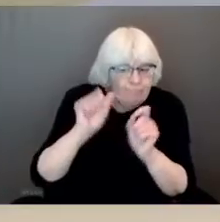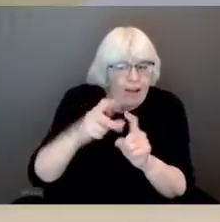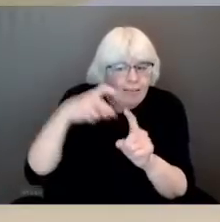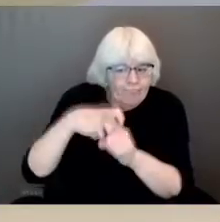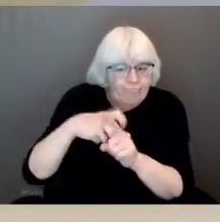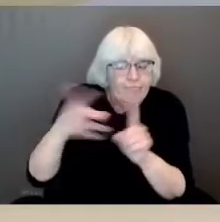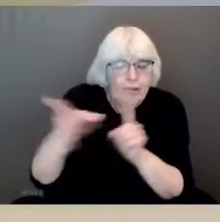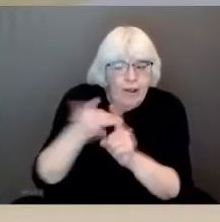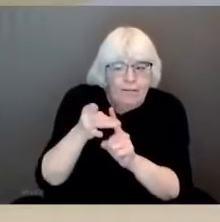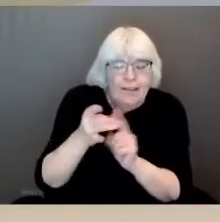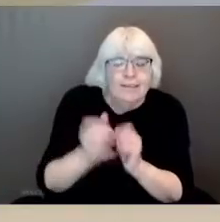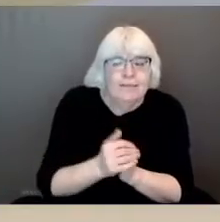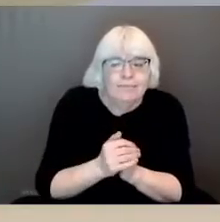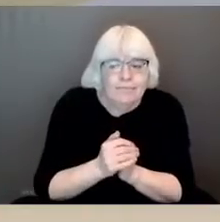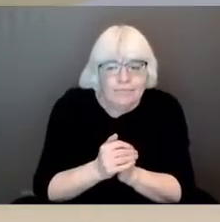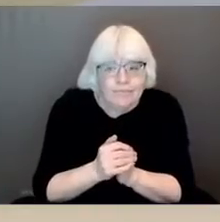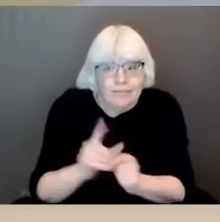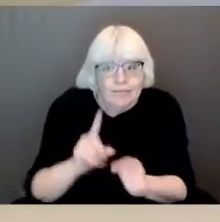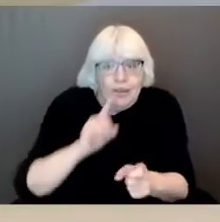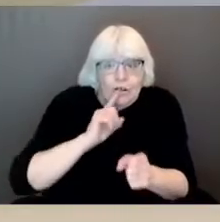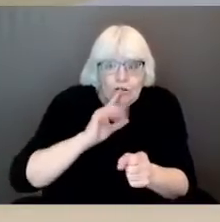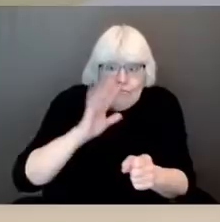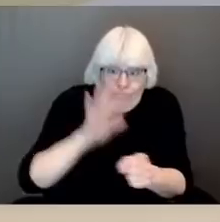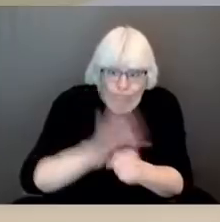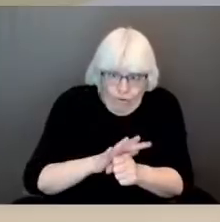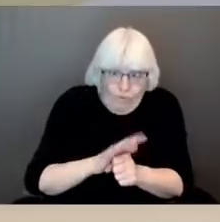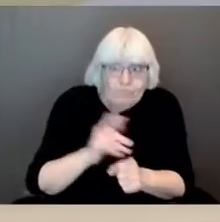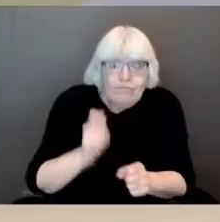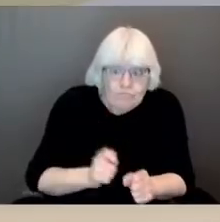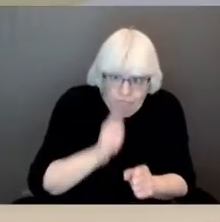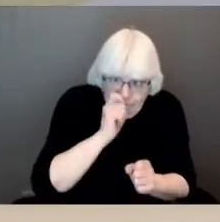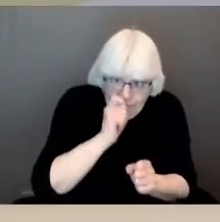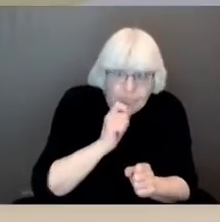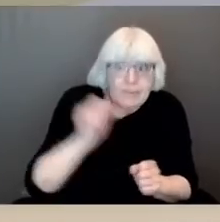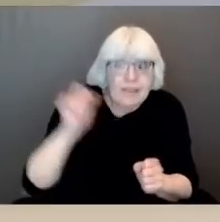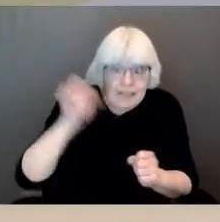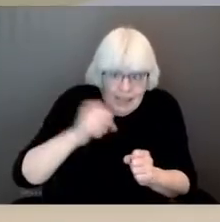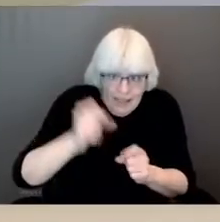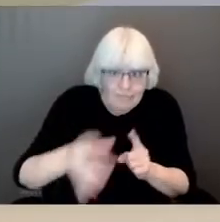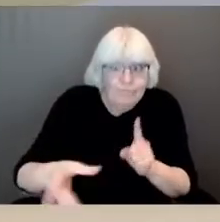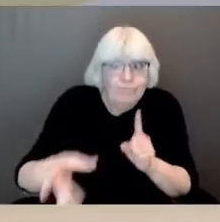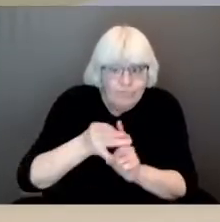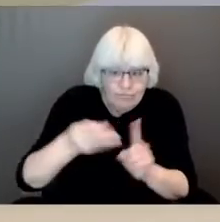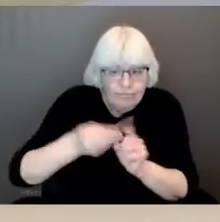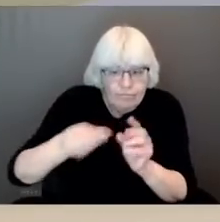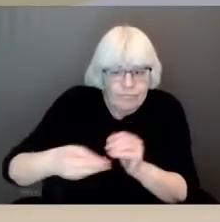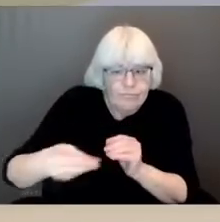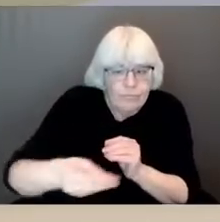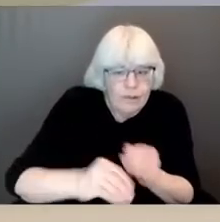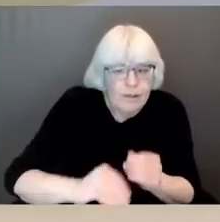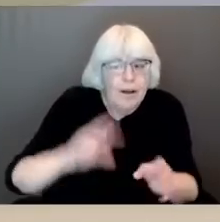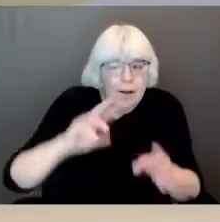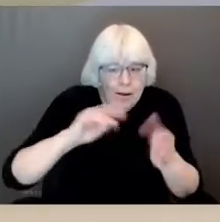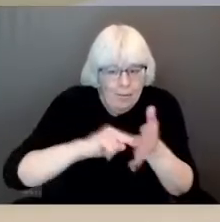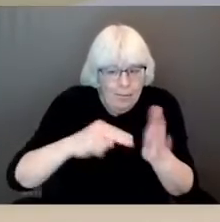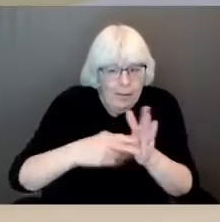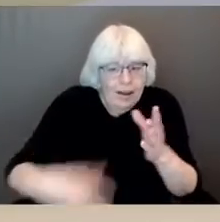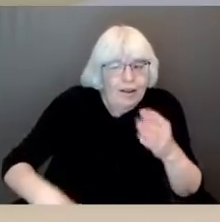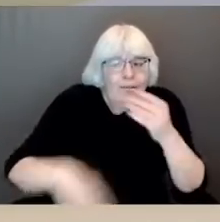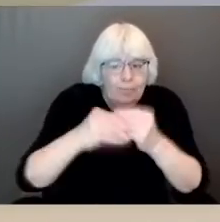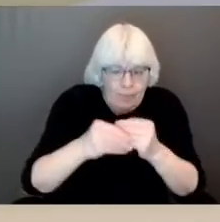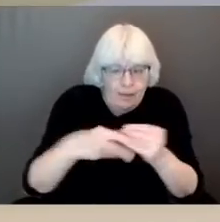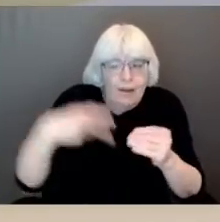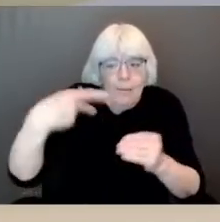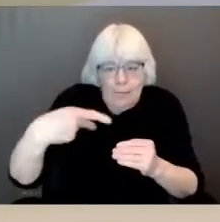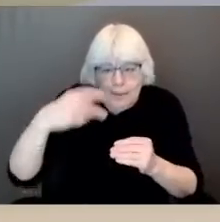but to confirm them, if they test positive there, they need a confirmatory PCR test as well. So that's been we've